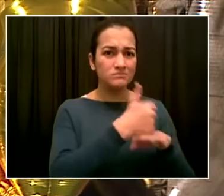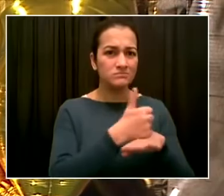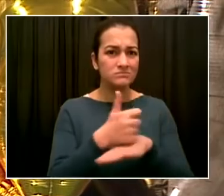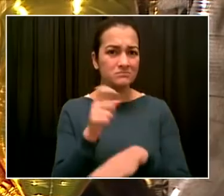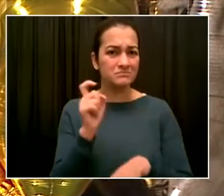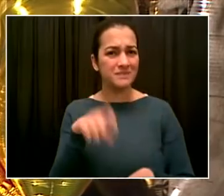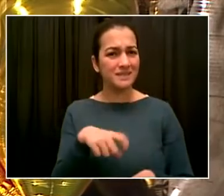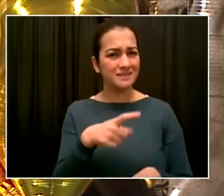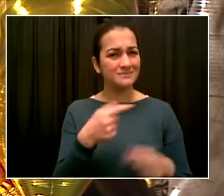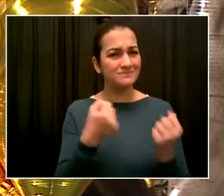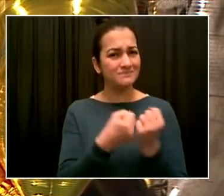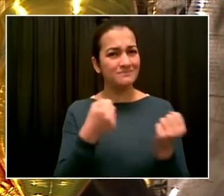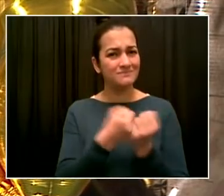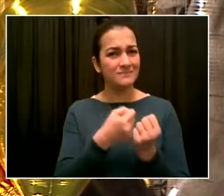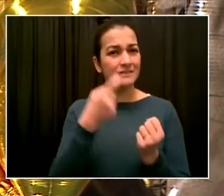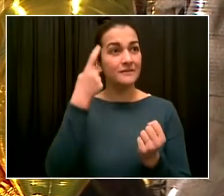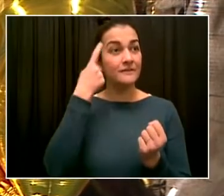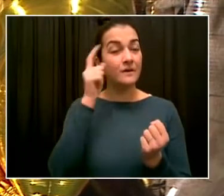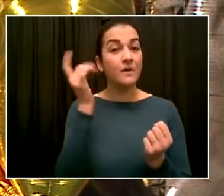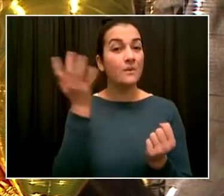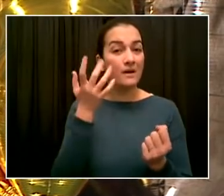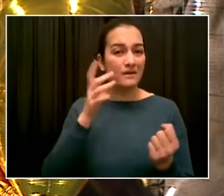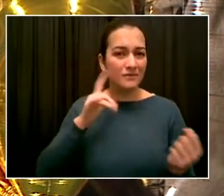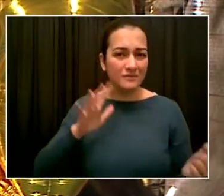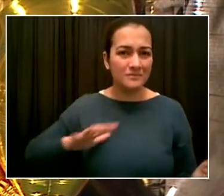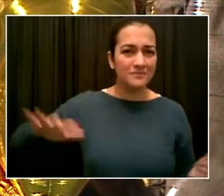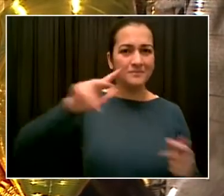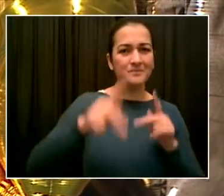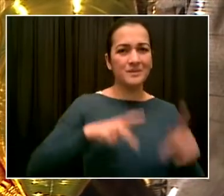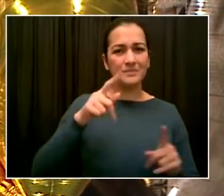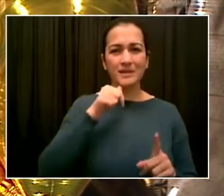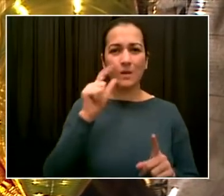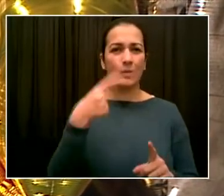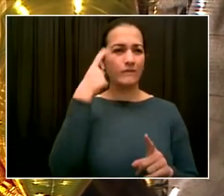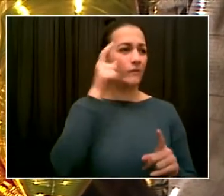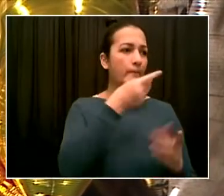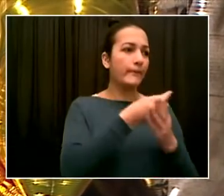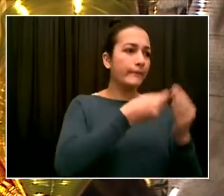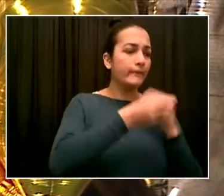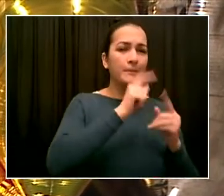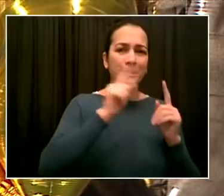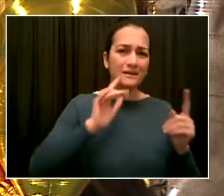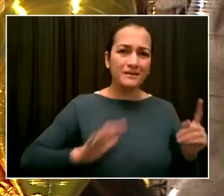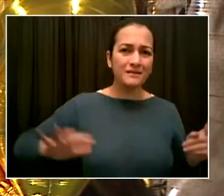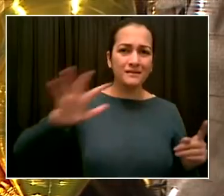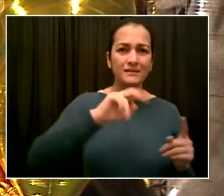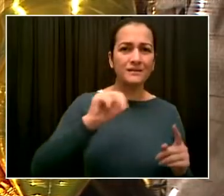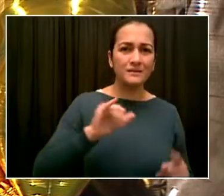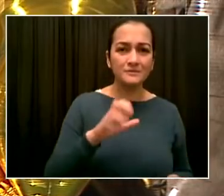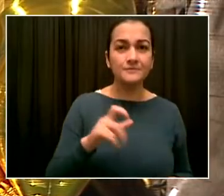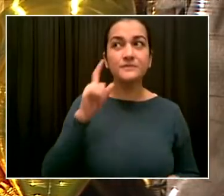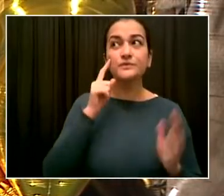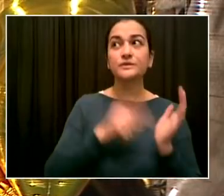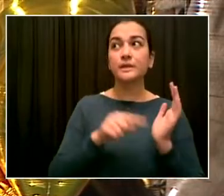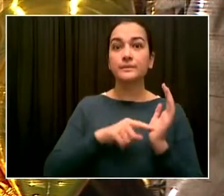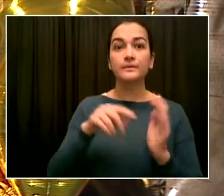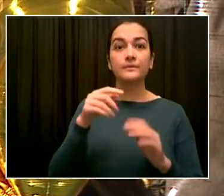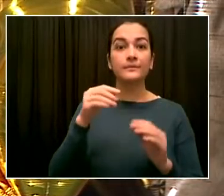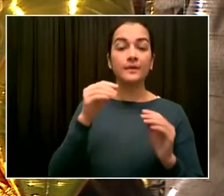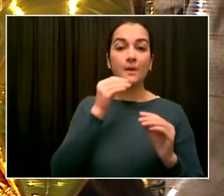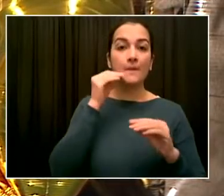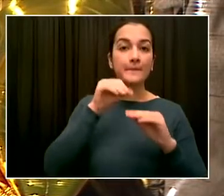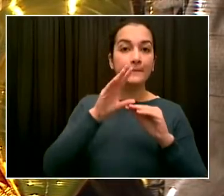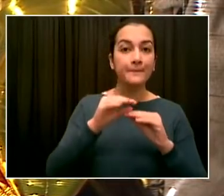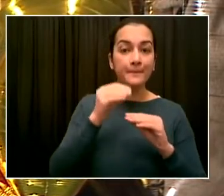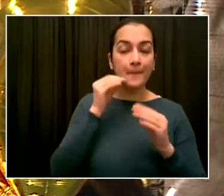There should be a vision, whether it's affordable housing, park space, jobs, whatever it is that truly benefits the public good. And when there